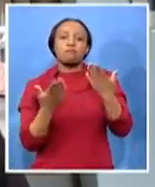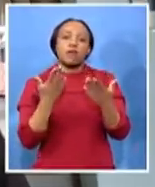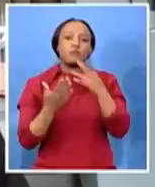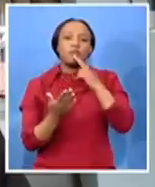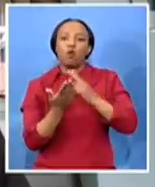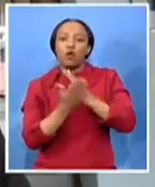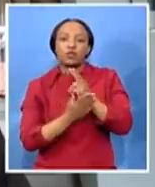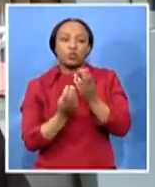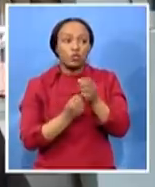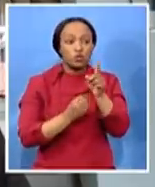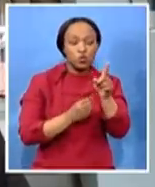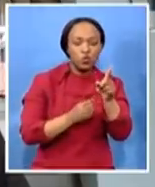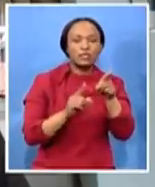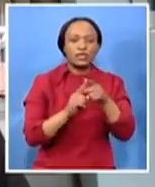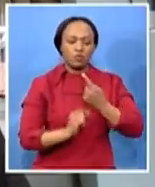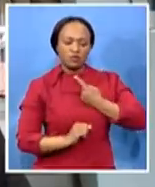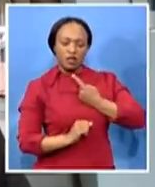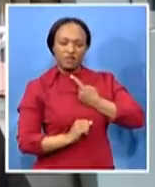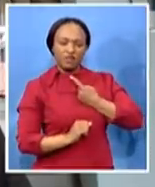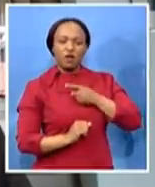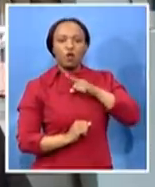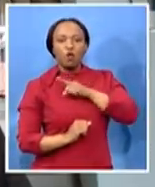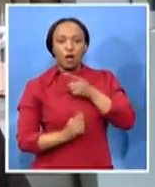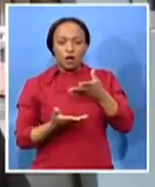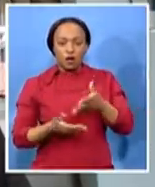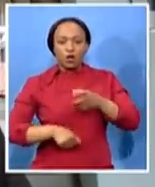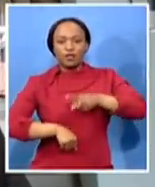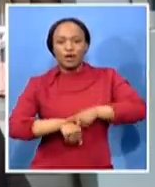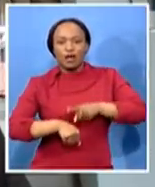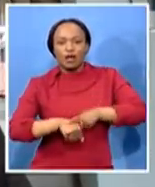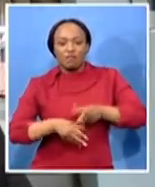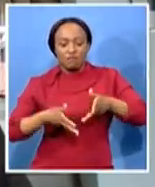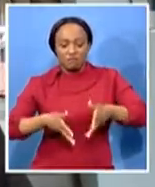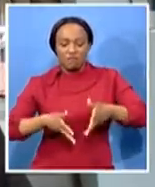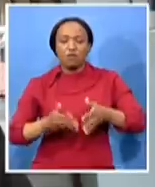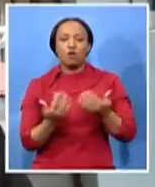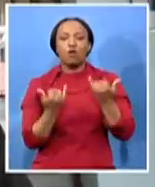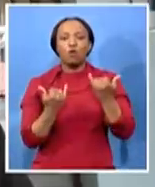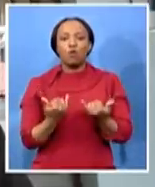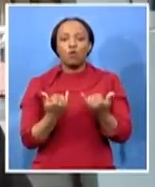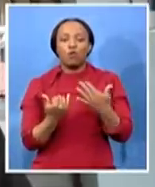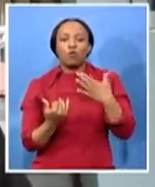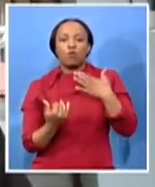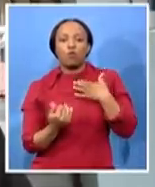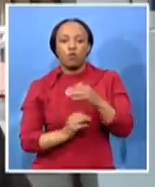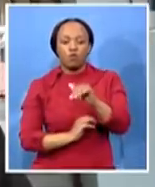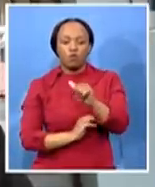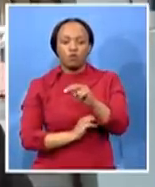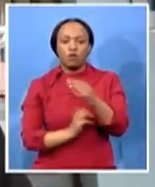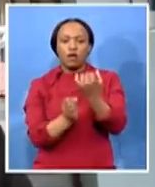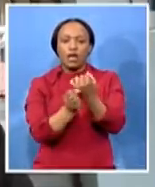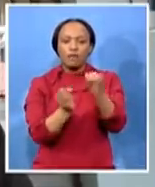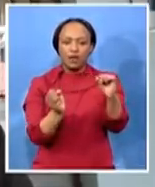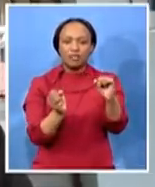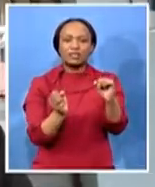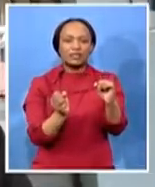there comes a time when a liberation movement cell by day has come, and it can remain in office